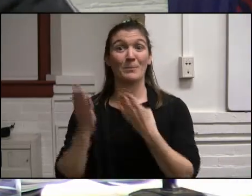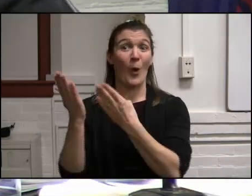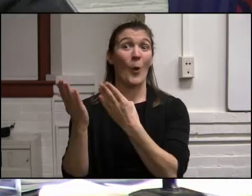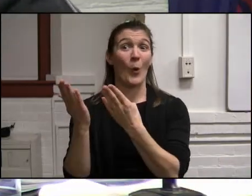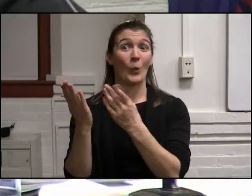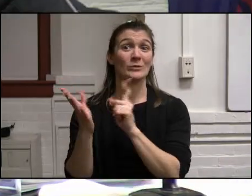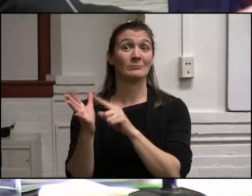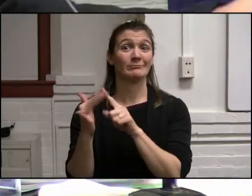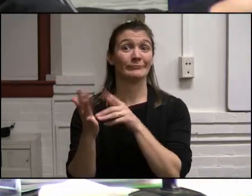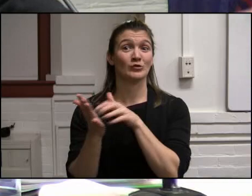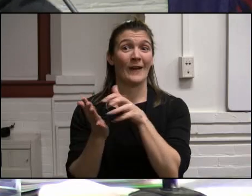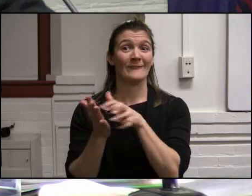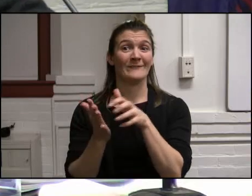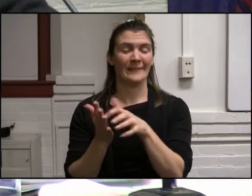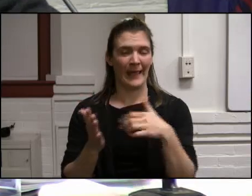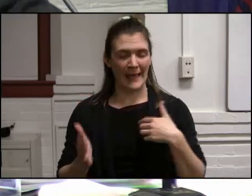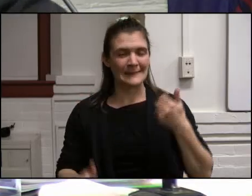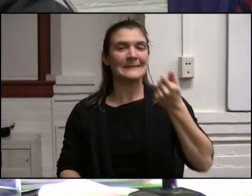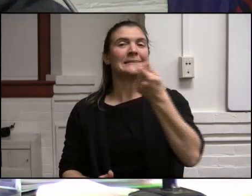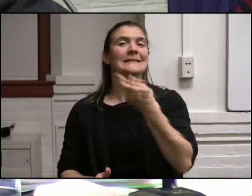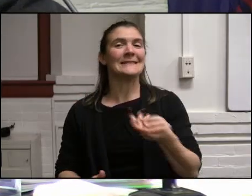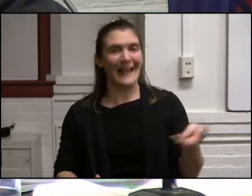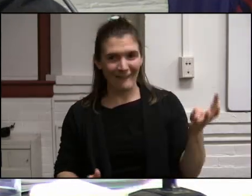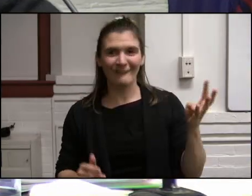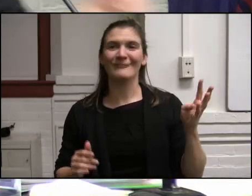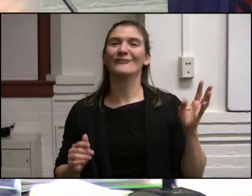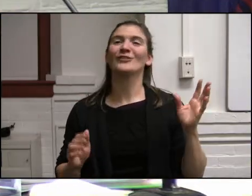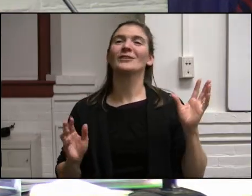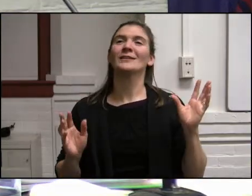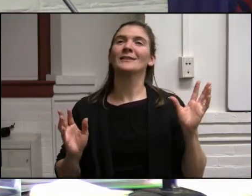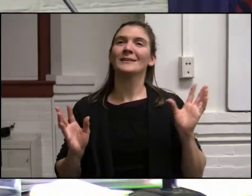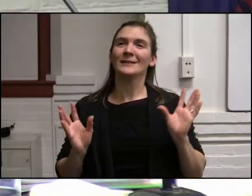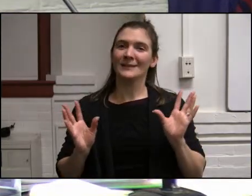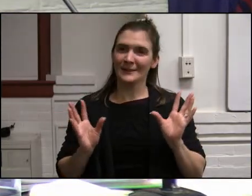budget. We've had quite a few